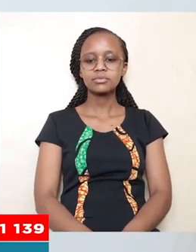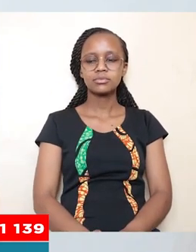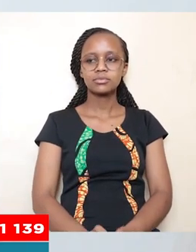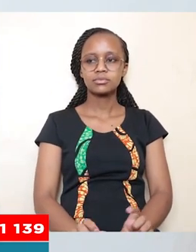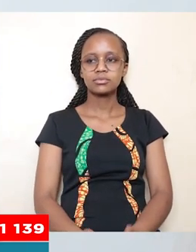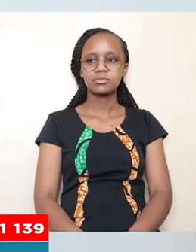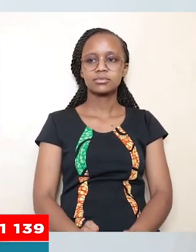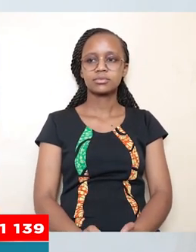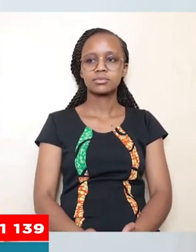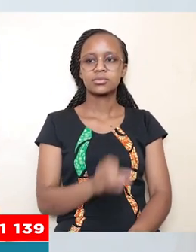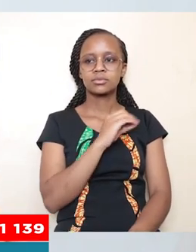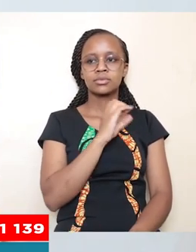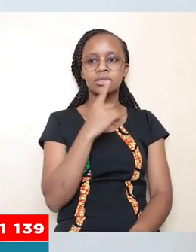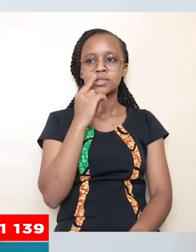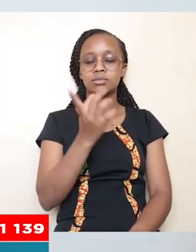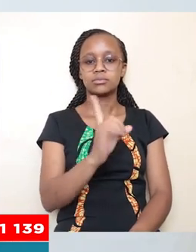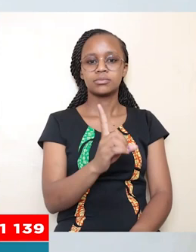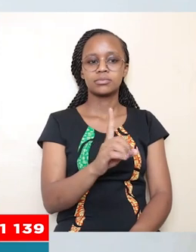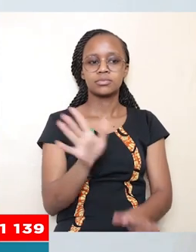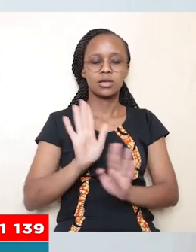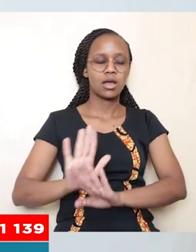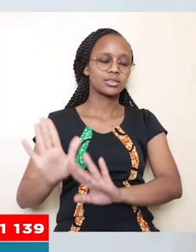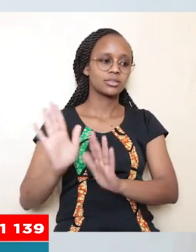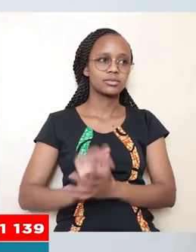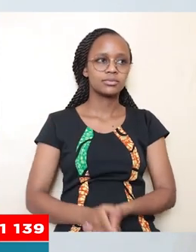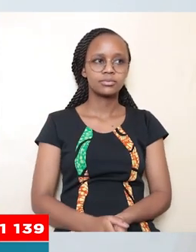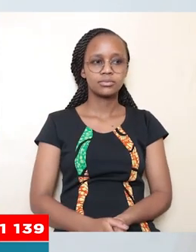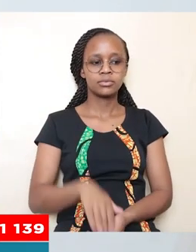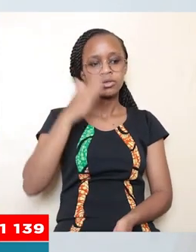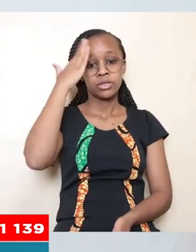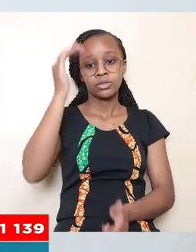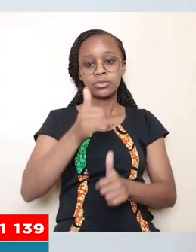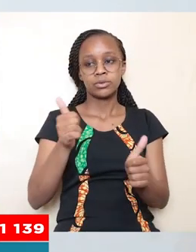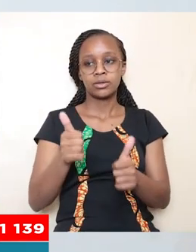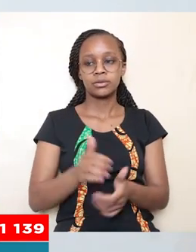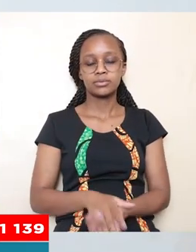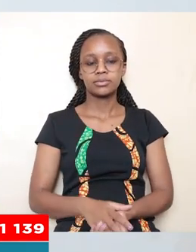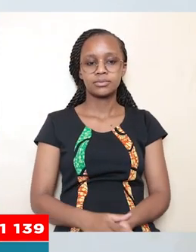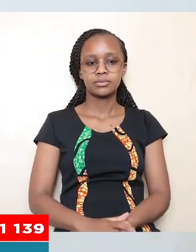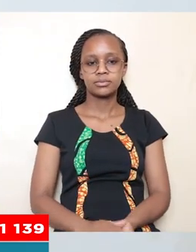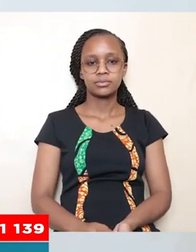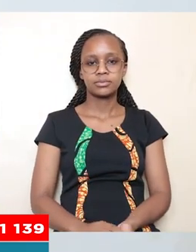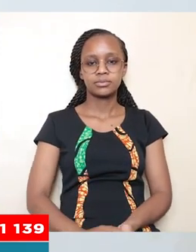And then if she complains, unawabia, no, leave them alone. Do you know,